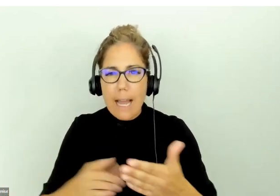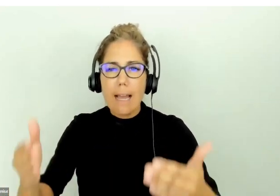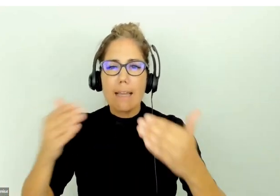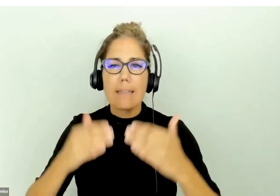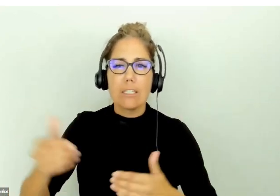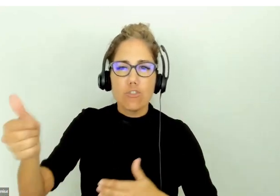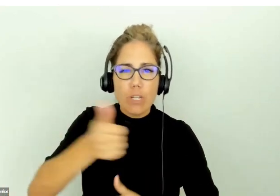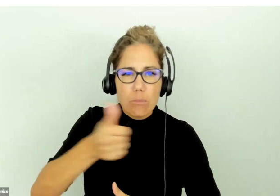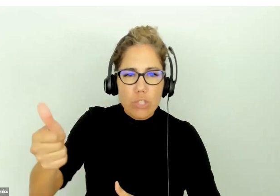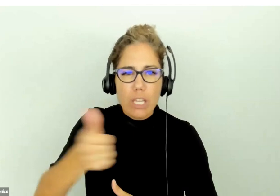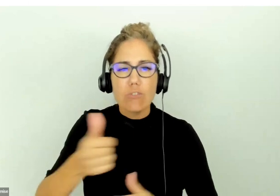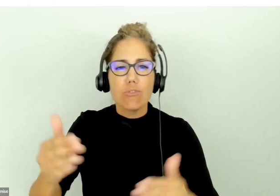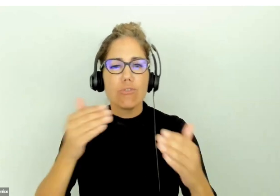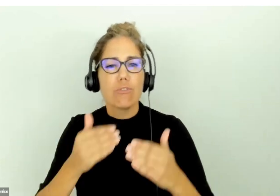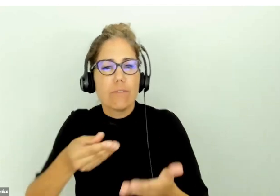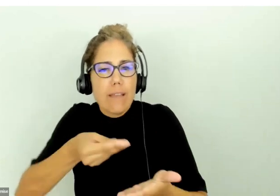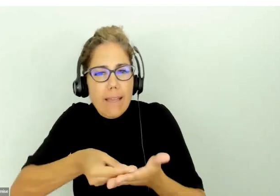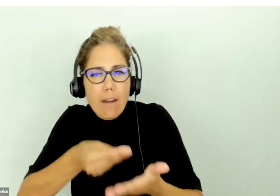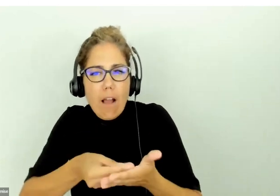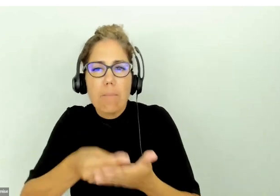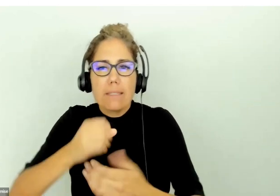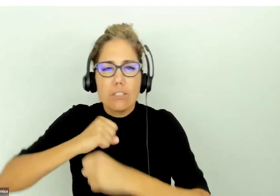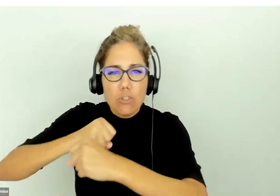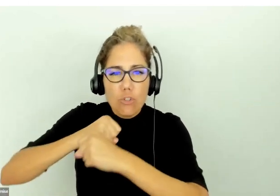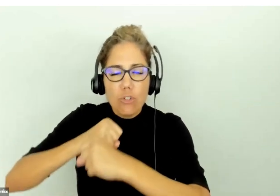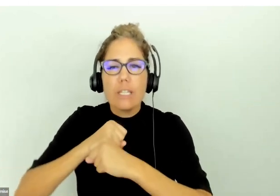and age-friendly health systems.